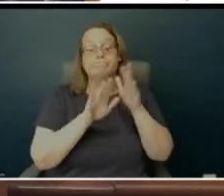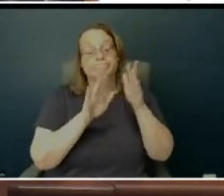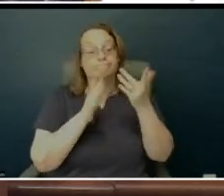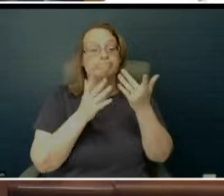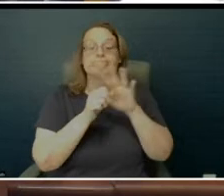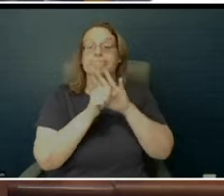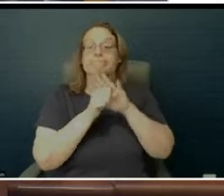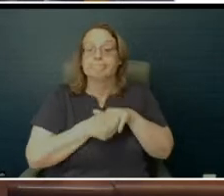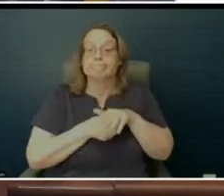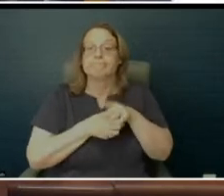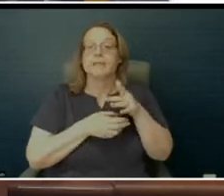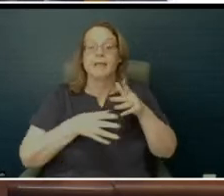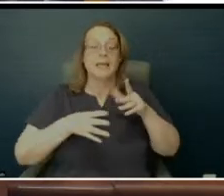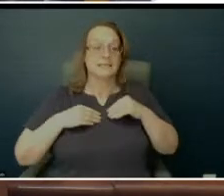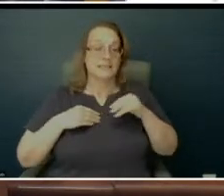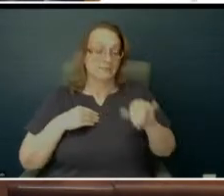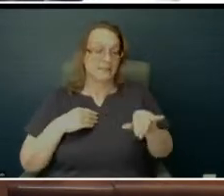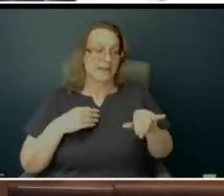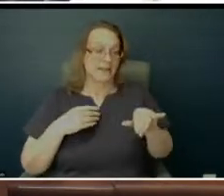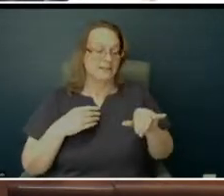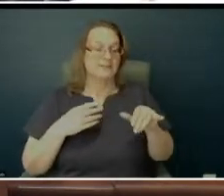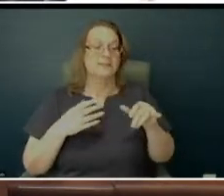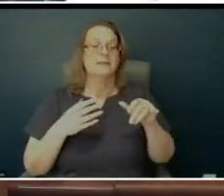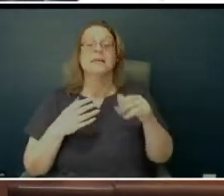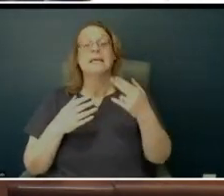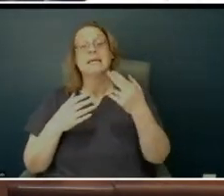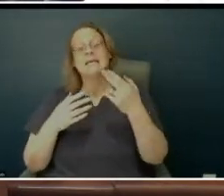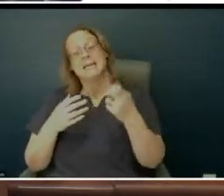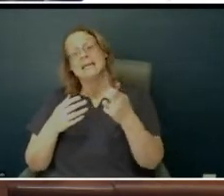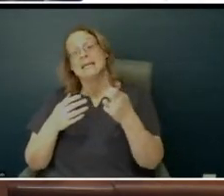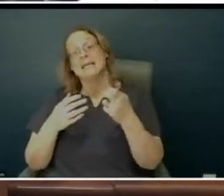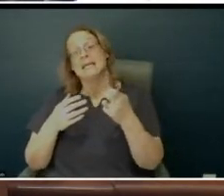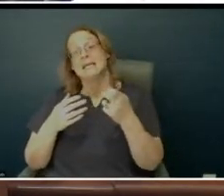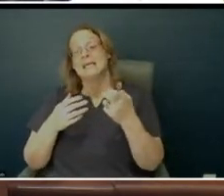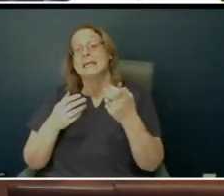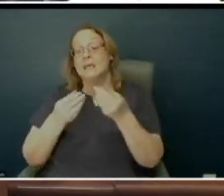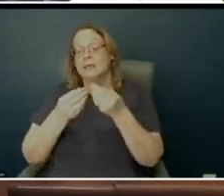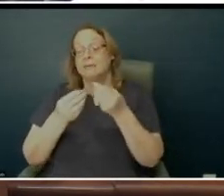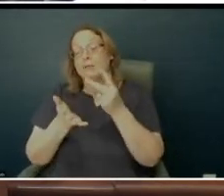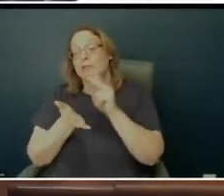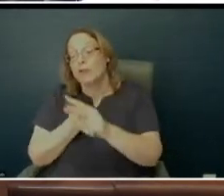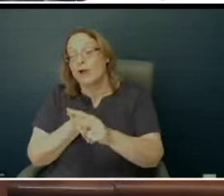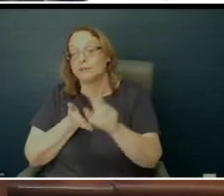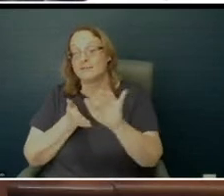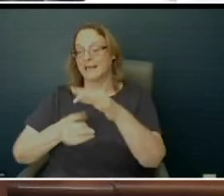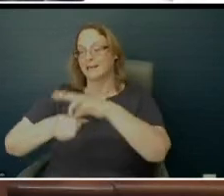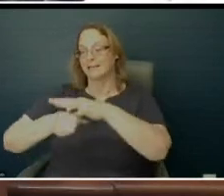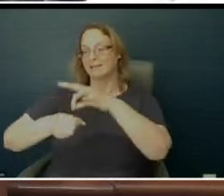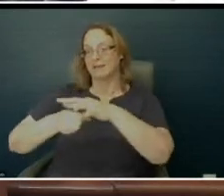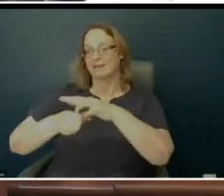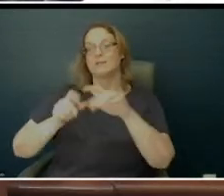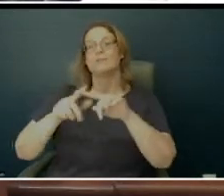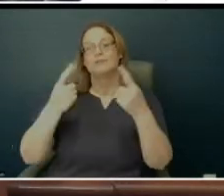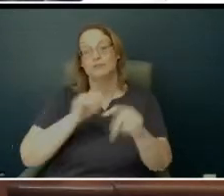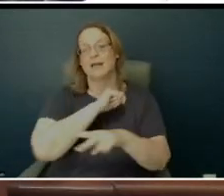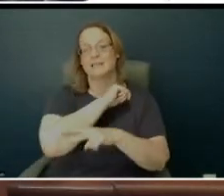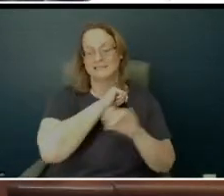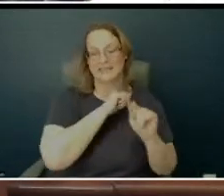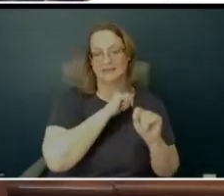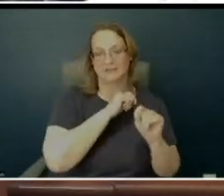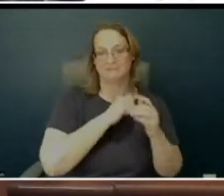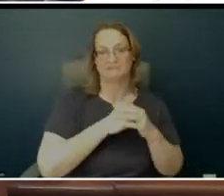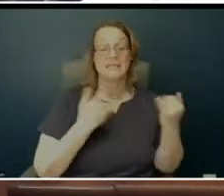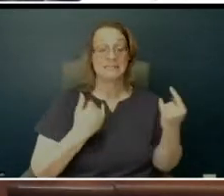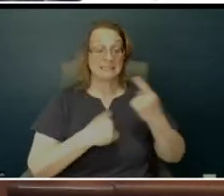he actually lost. Today, we'll tell the story of how the pressure campaign also targeted the